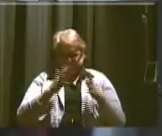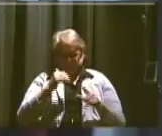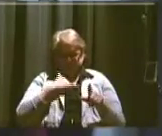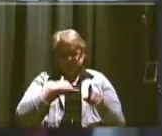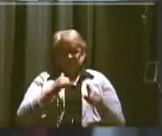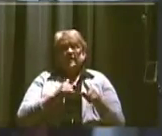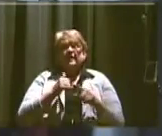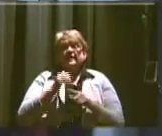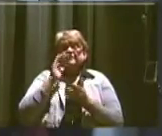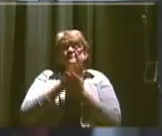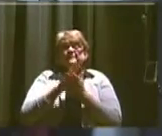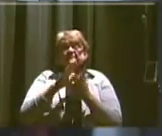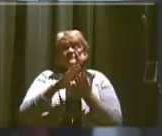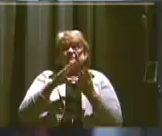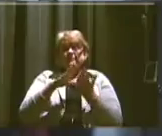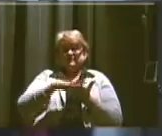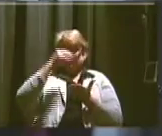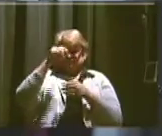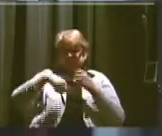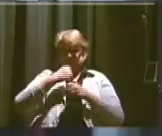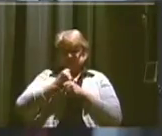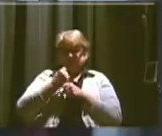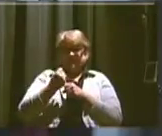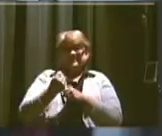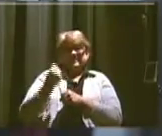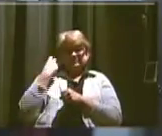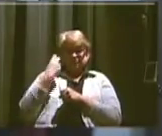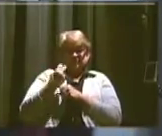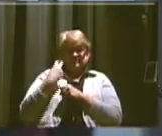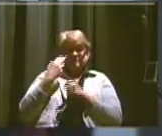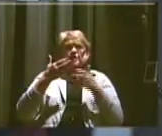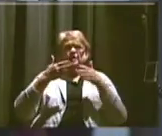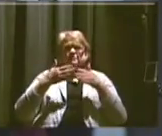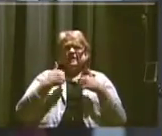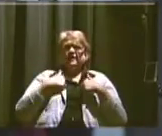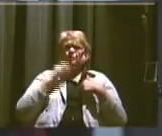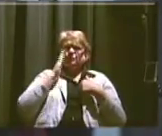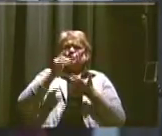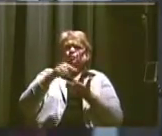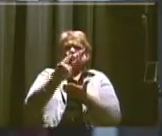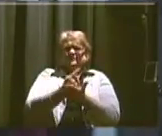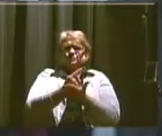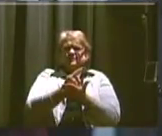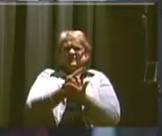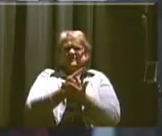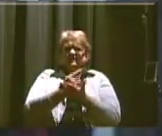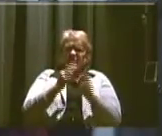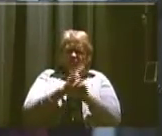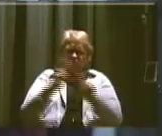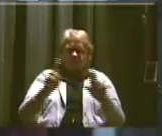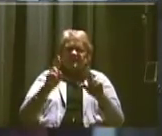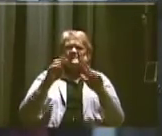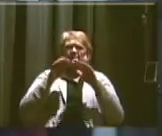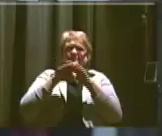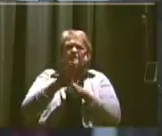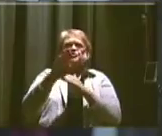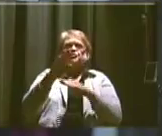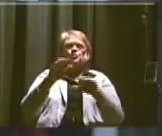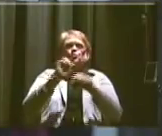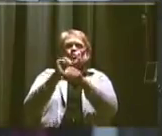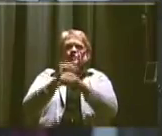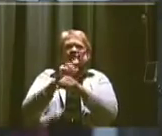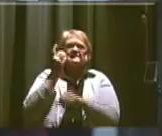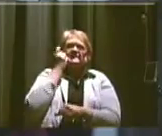with the past 2 years will allow me to graduate from Central and be able to step directly into the workforce as a dental assistant